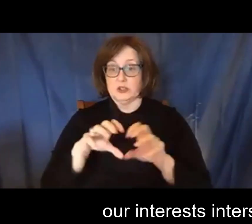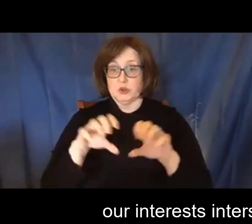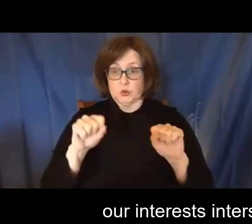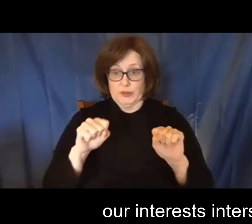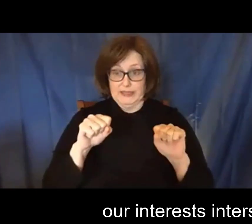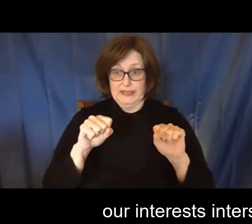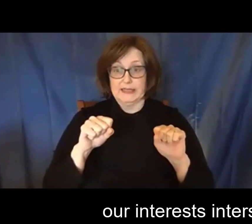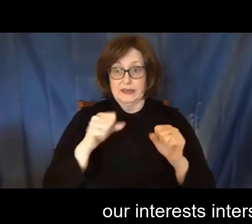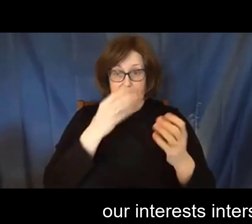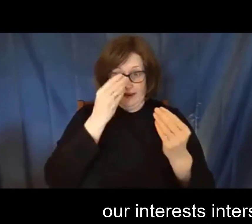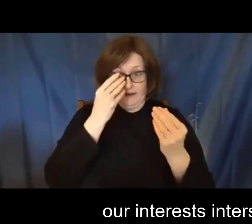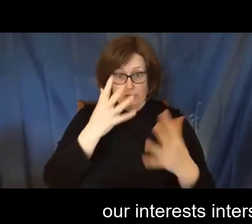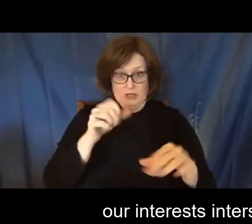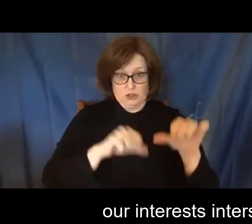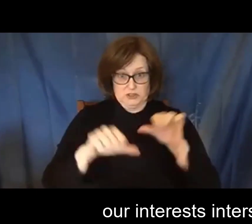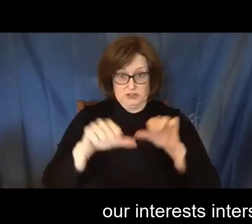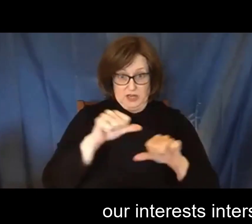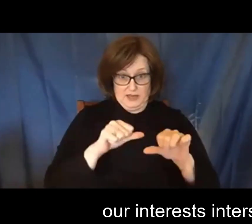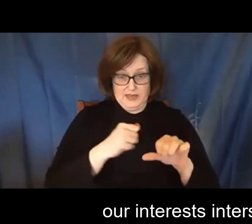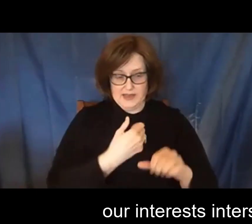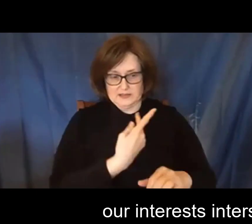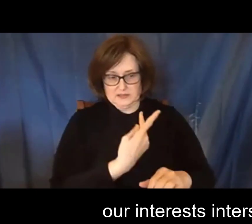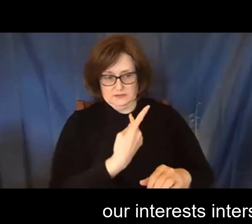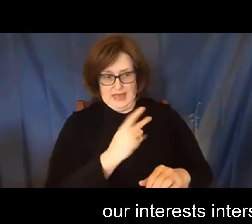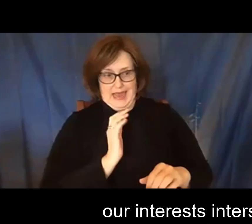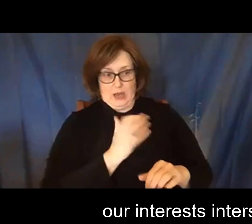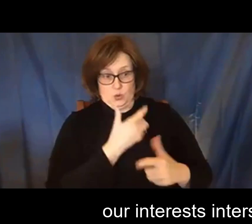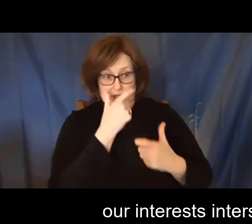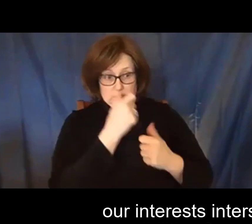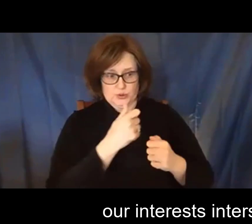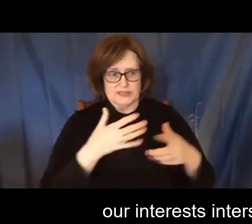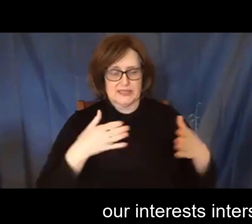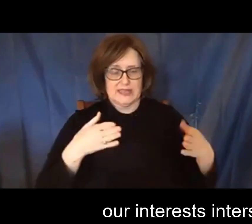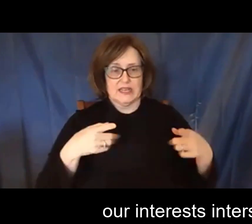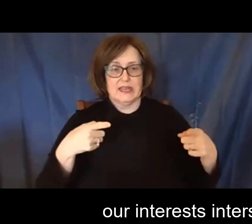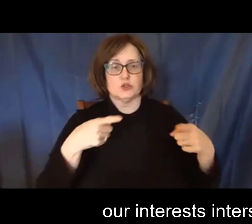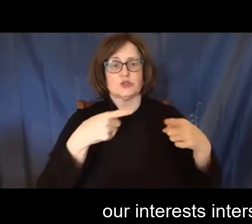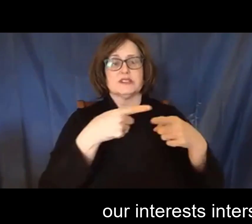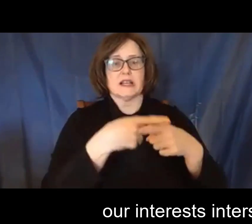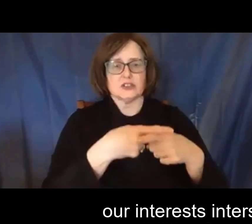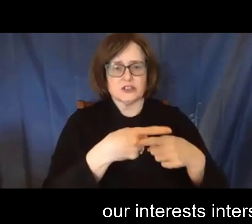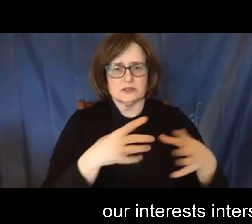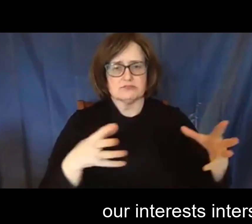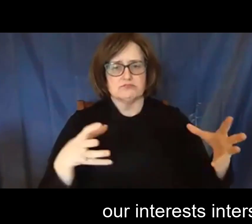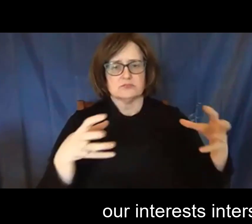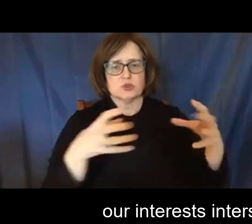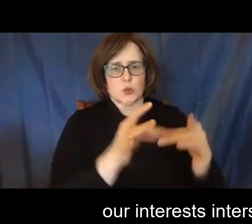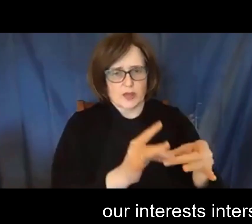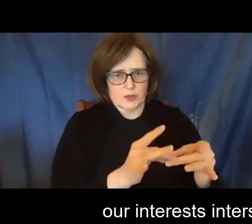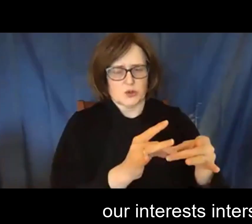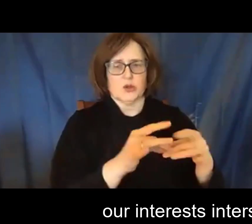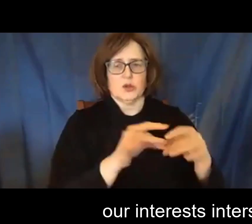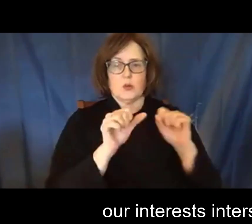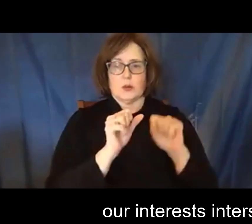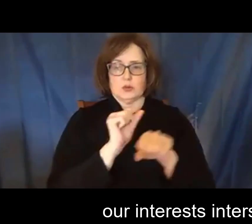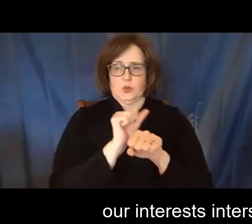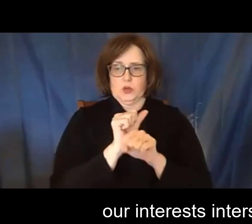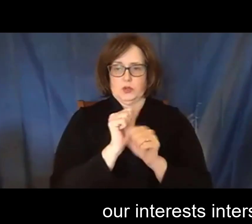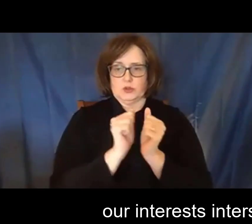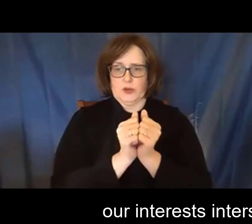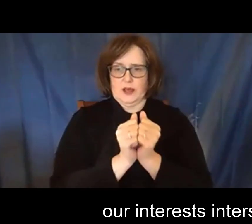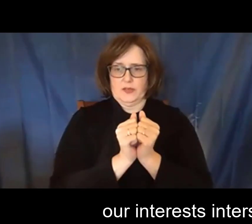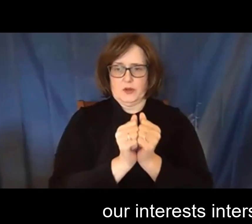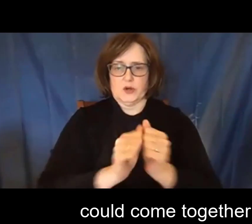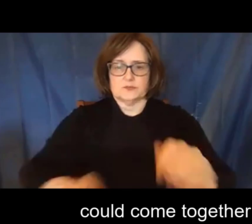our interests intersected at the digital possibilities for creating a space in which scholars, artists,